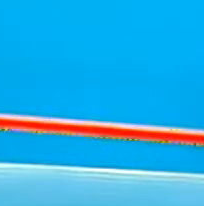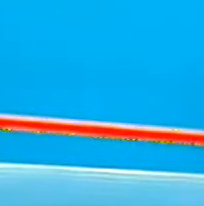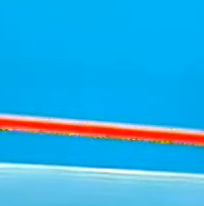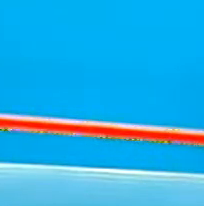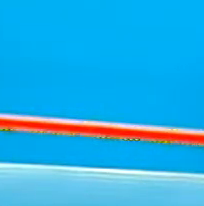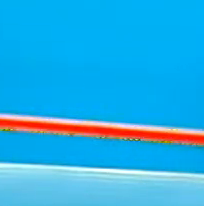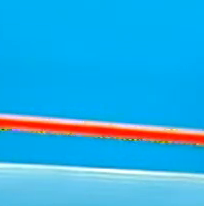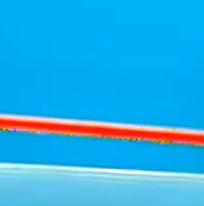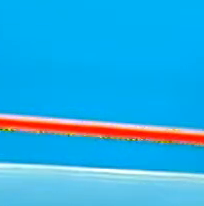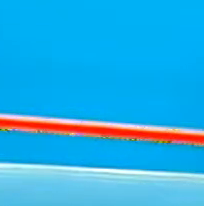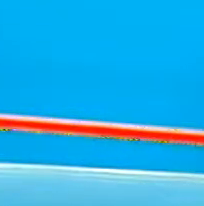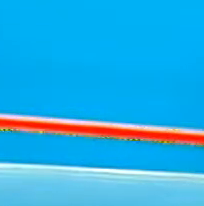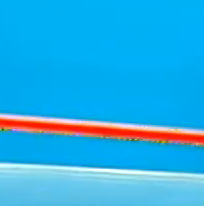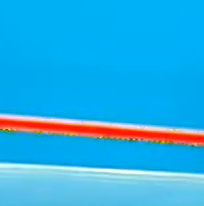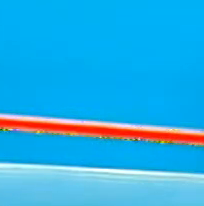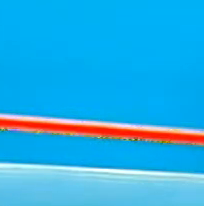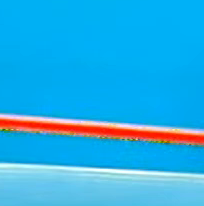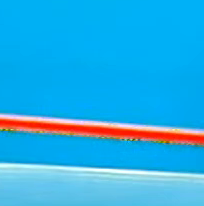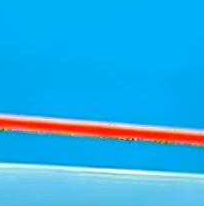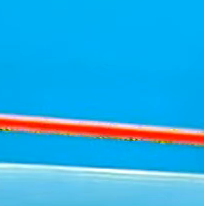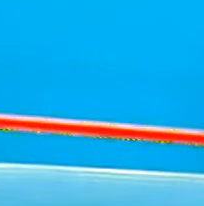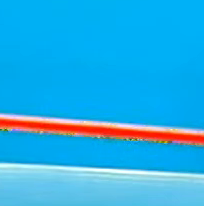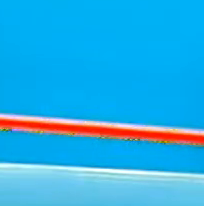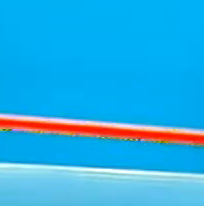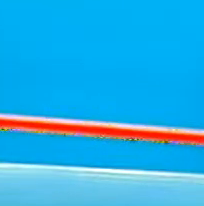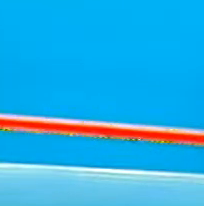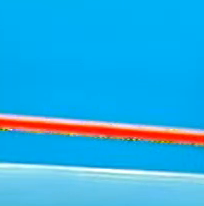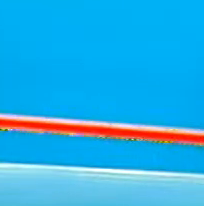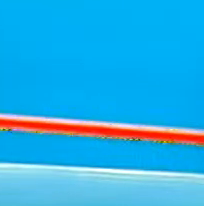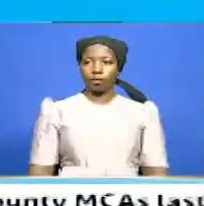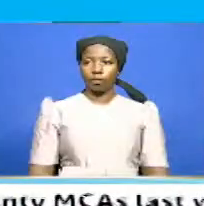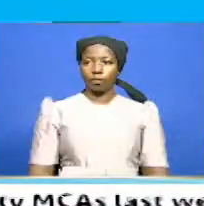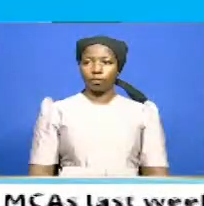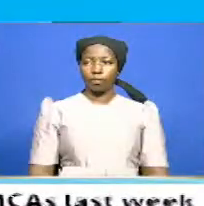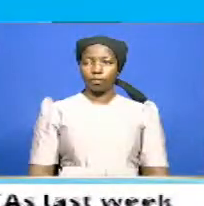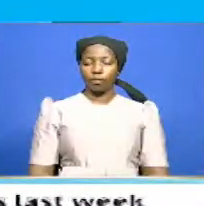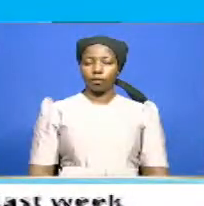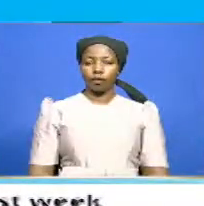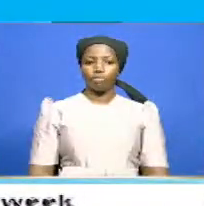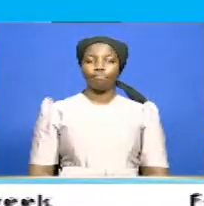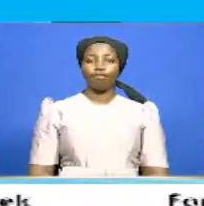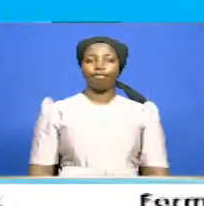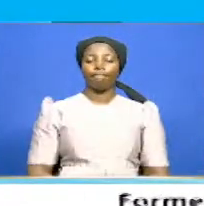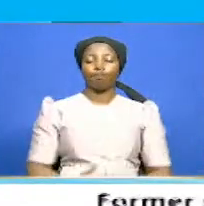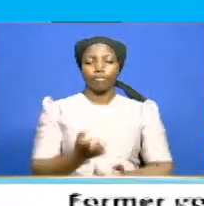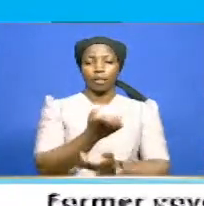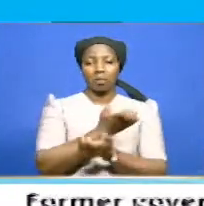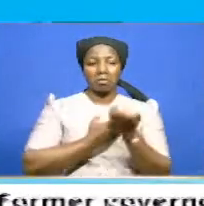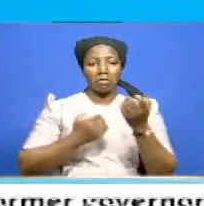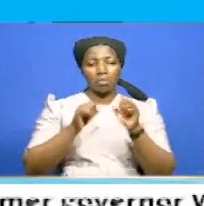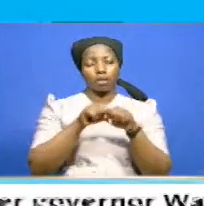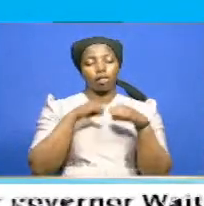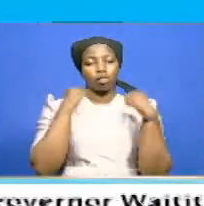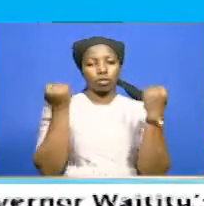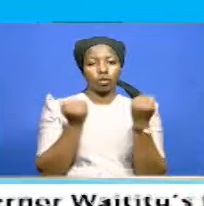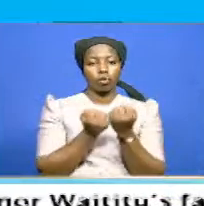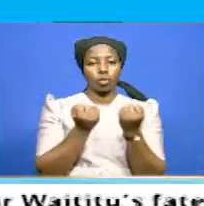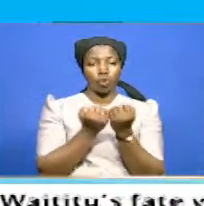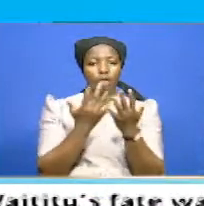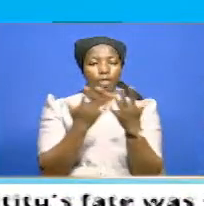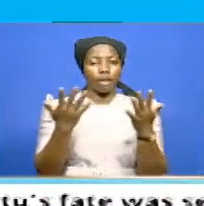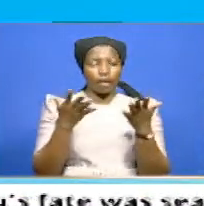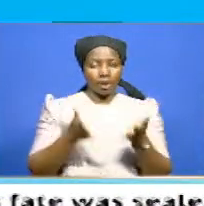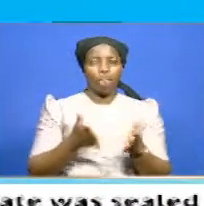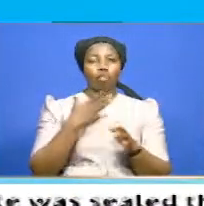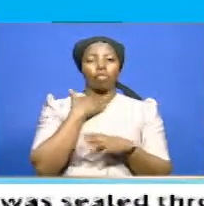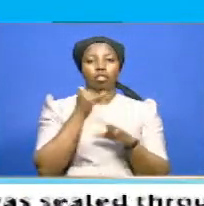latest happenings in the world of politics, economy, sports, as well as social scenes. Now we want to